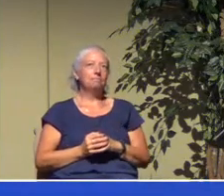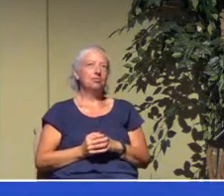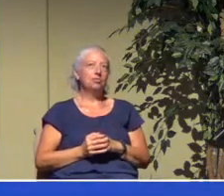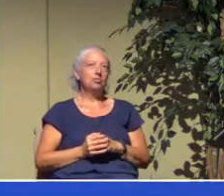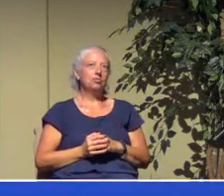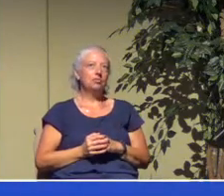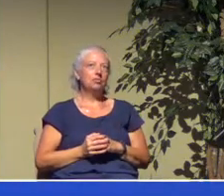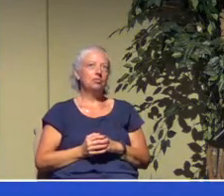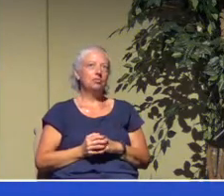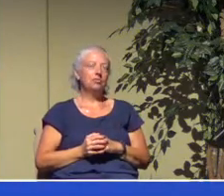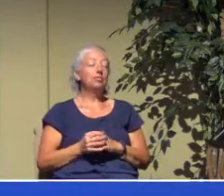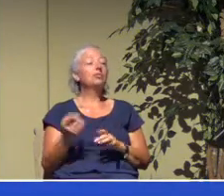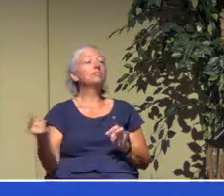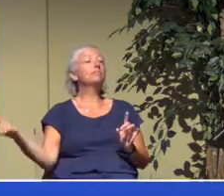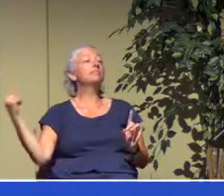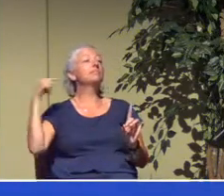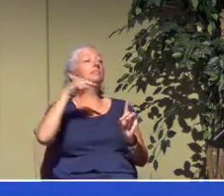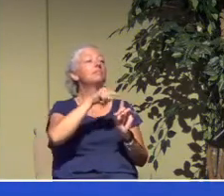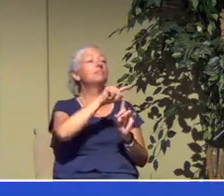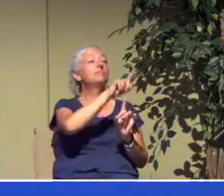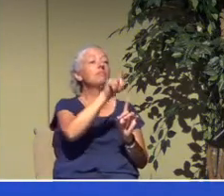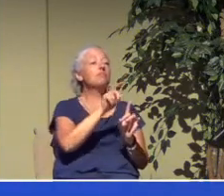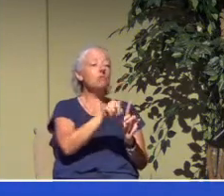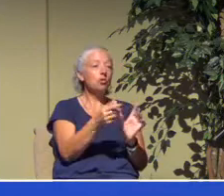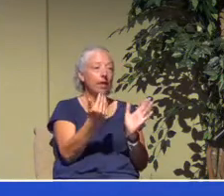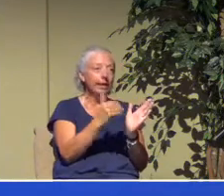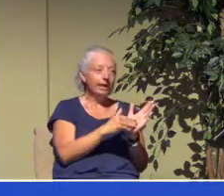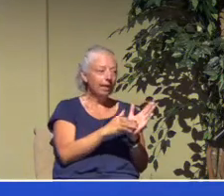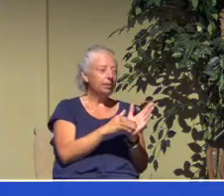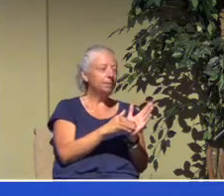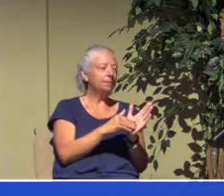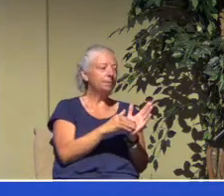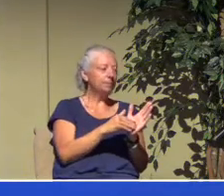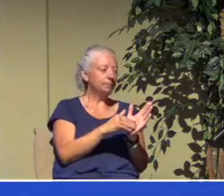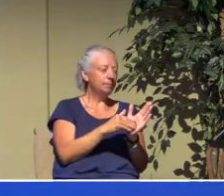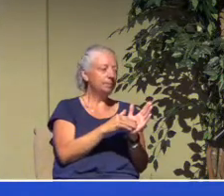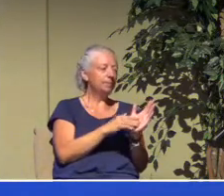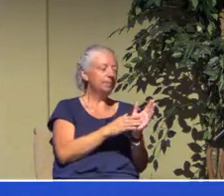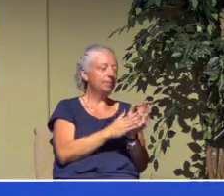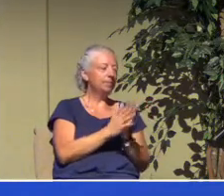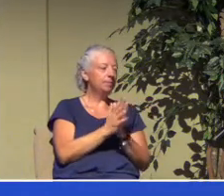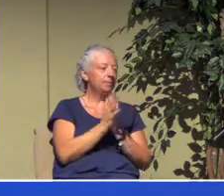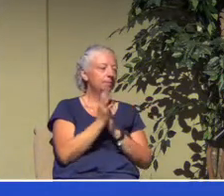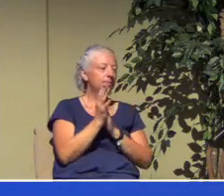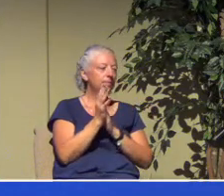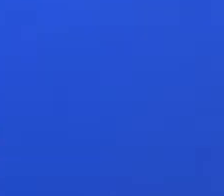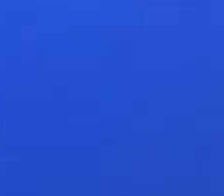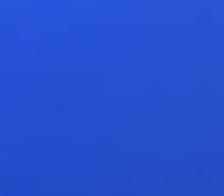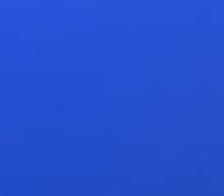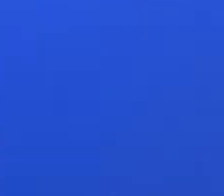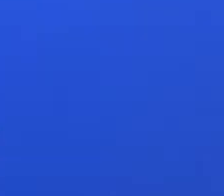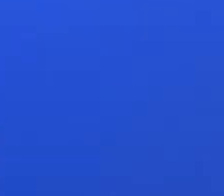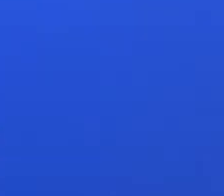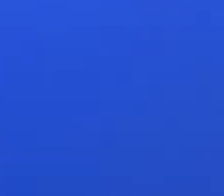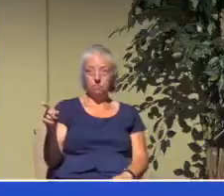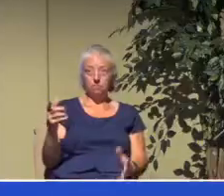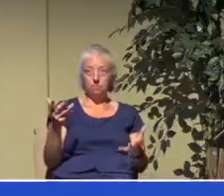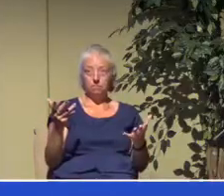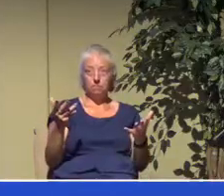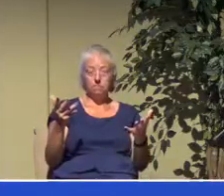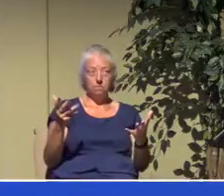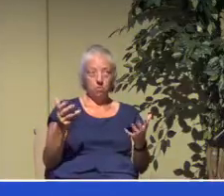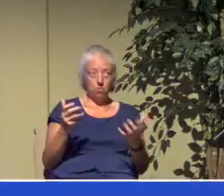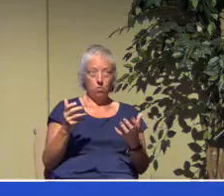And so I want to come back to the question that's been driving this whole sermon, and that is, do you want